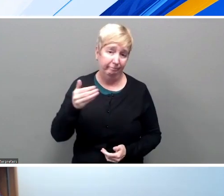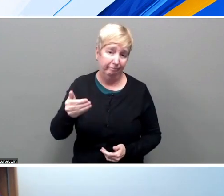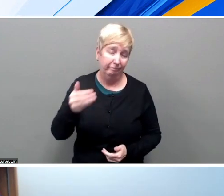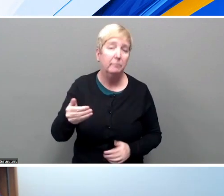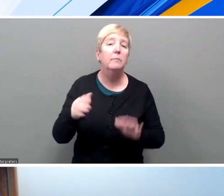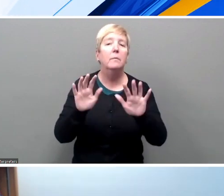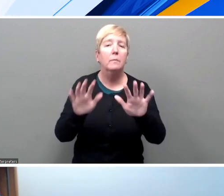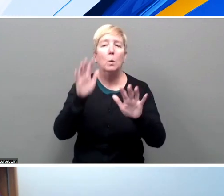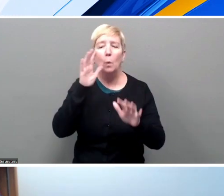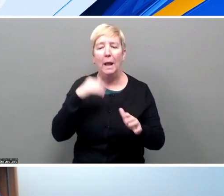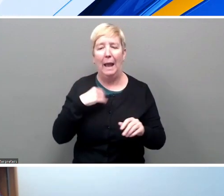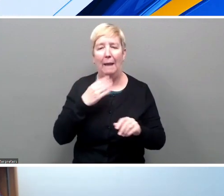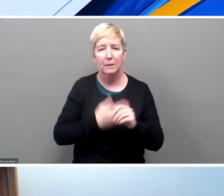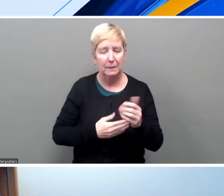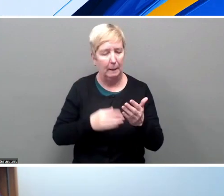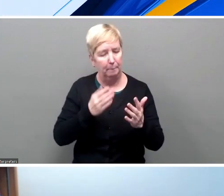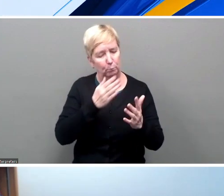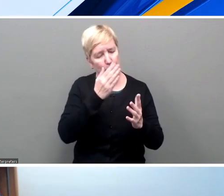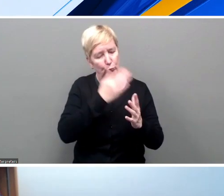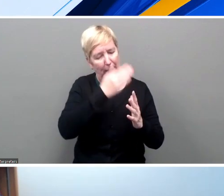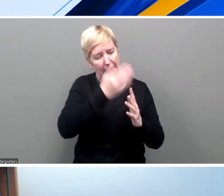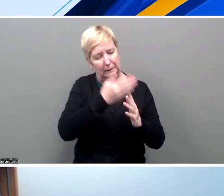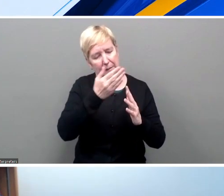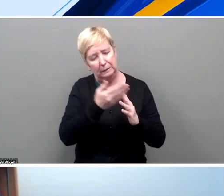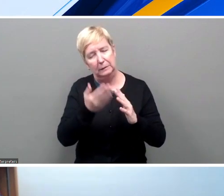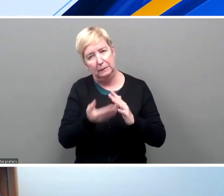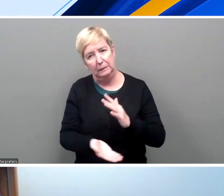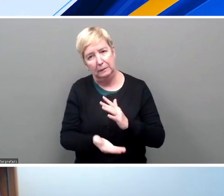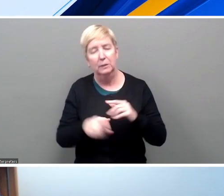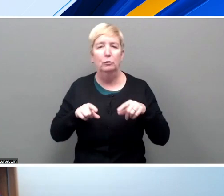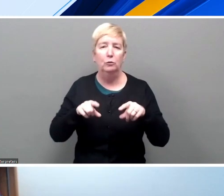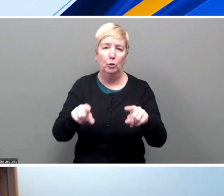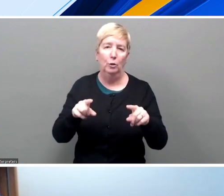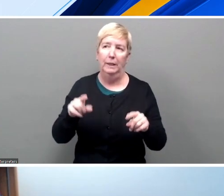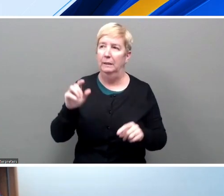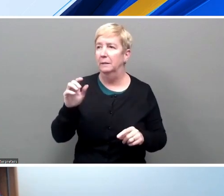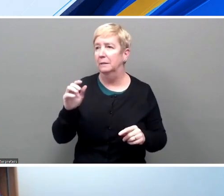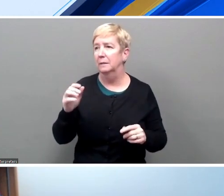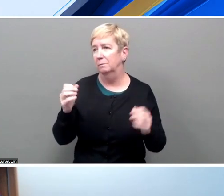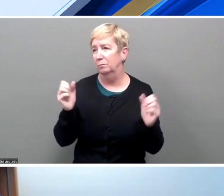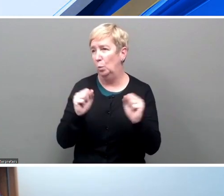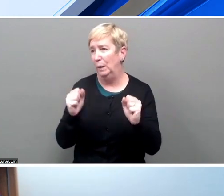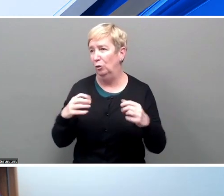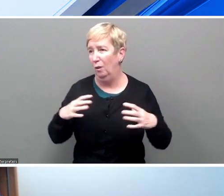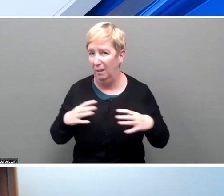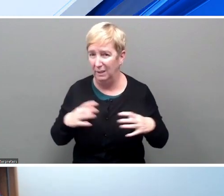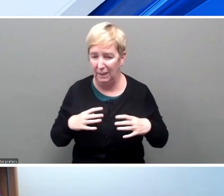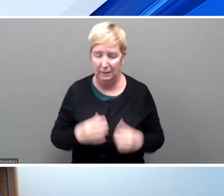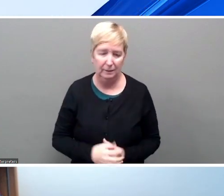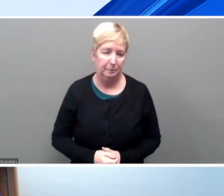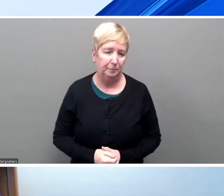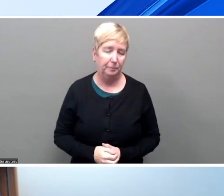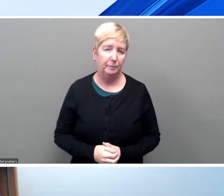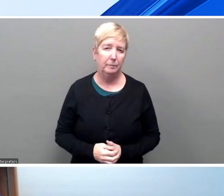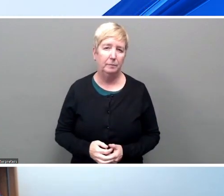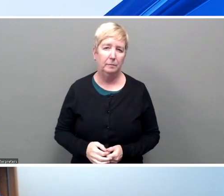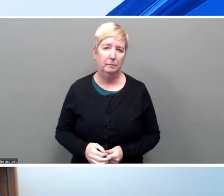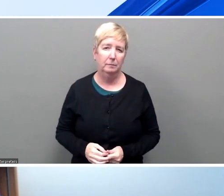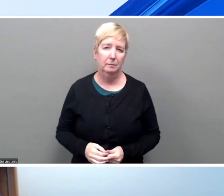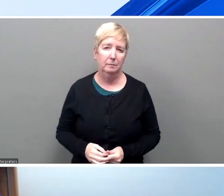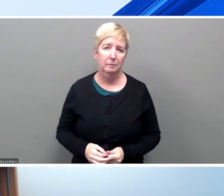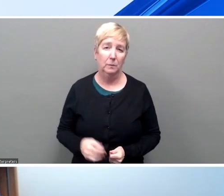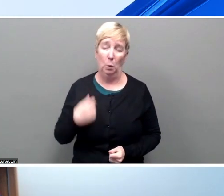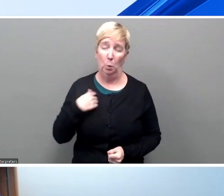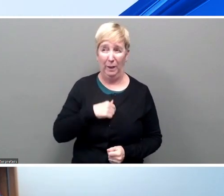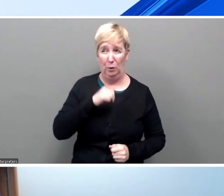be some breaks and some change up over the winter holidays here. Definitely aren't planning